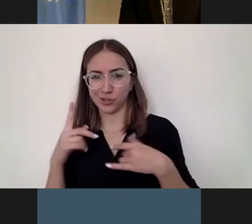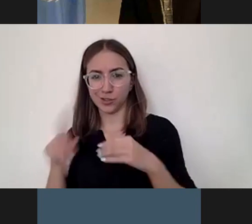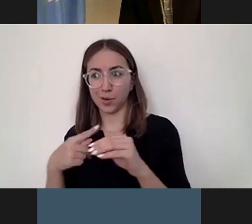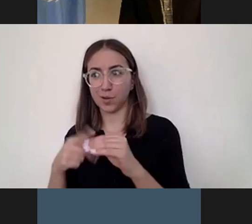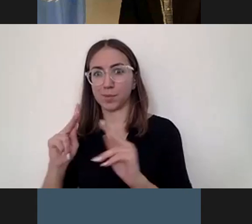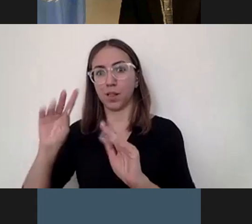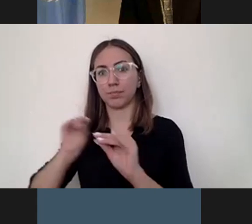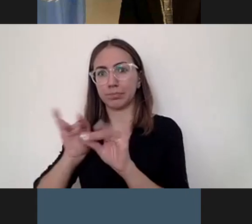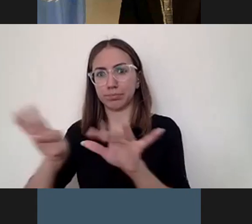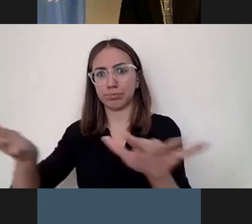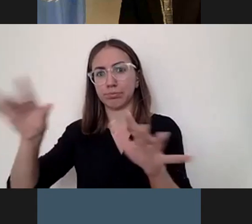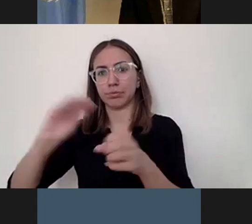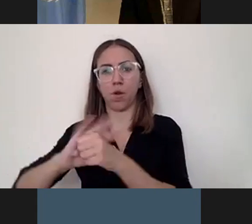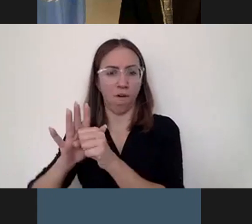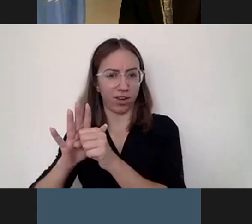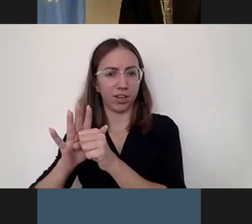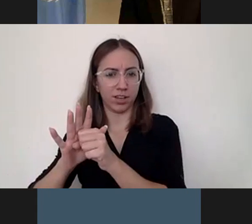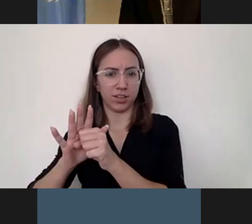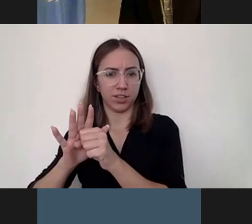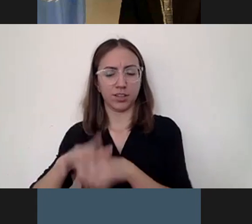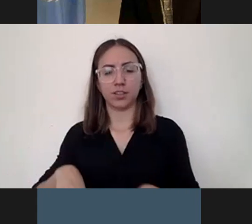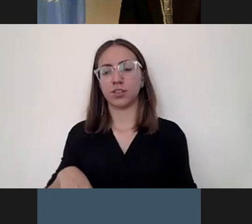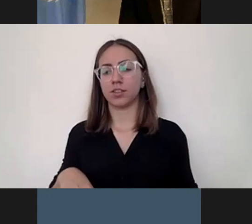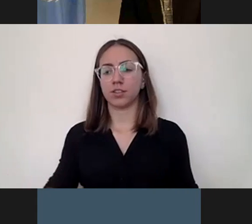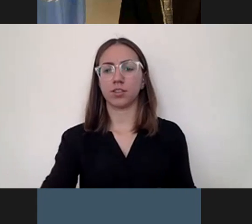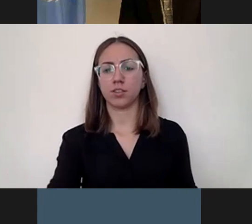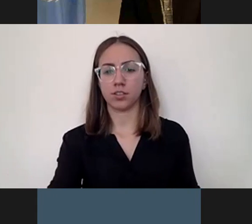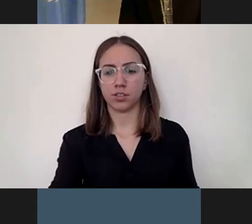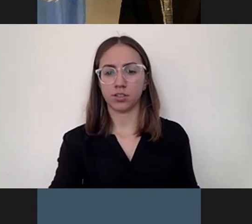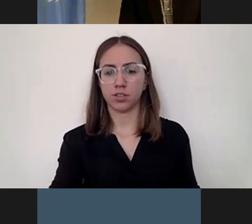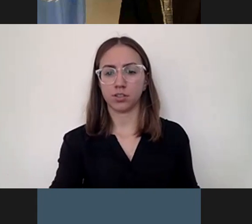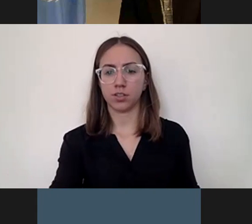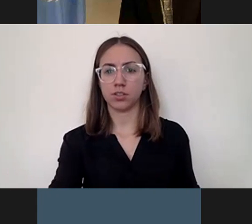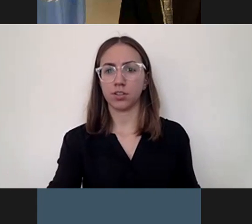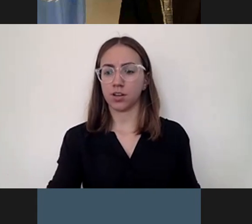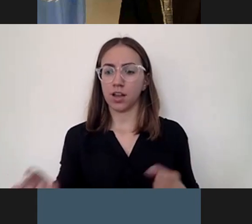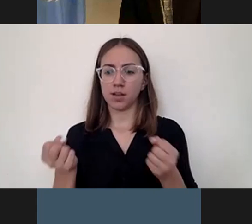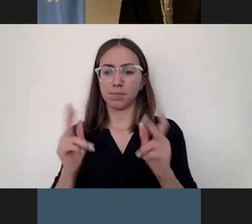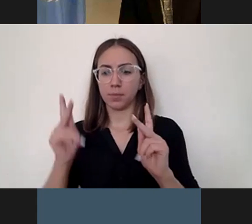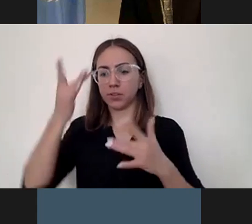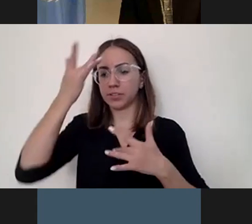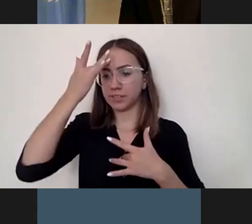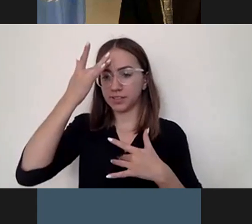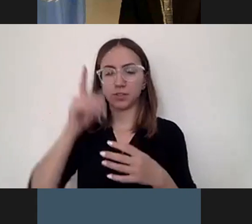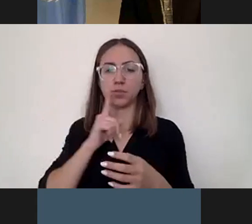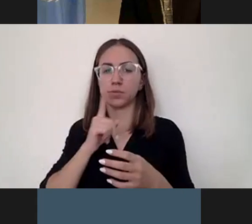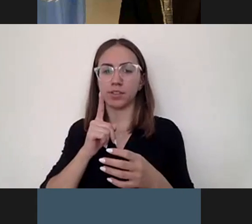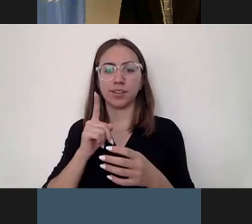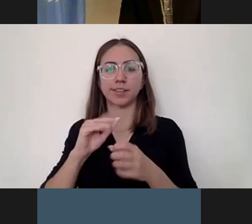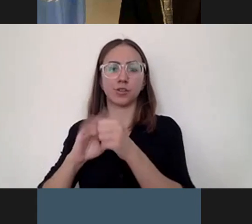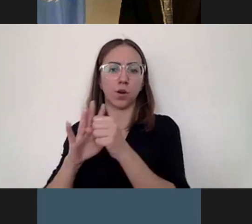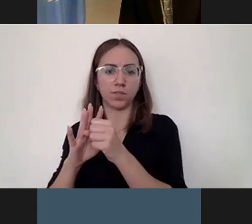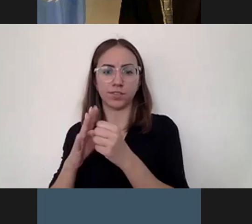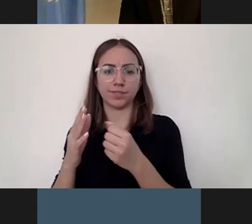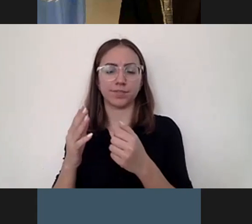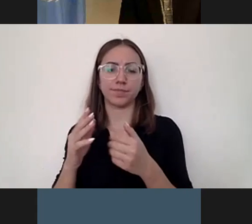spreading COVID, you know, and people that are really, really sick in the hospital for many reasons, of which COVID was just one. We had all the other sicknesses